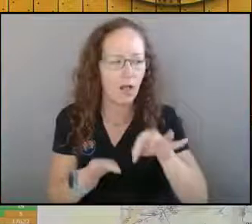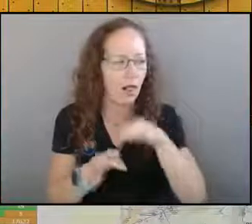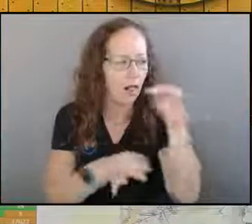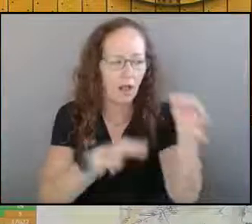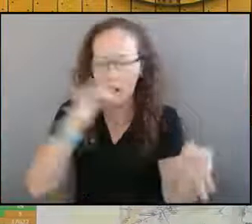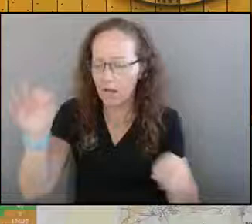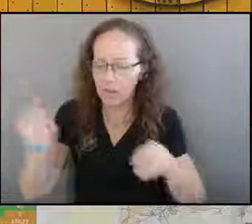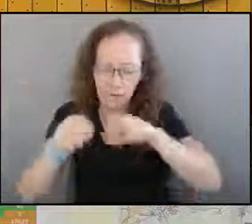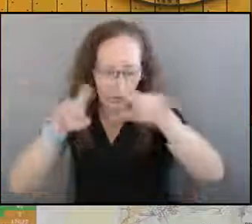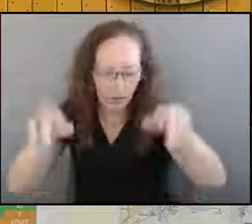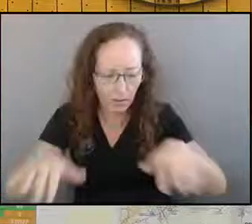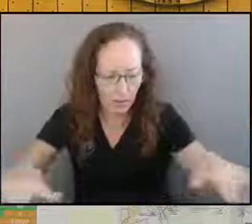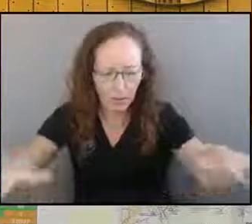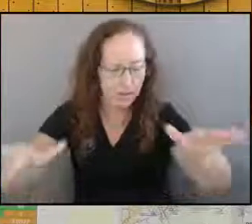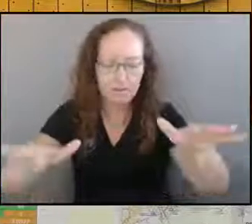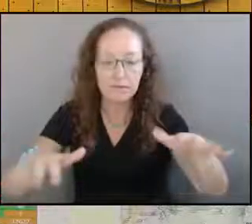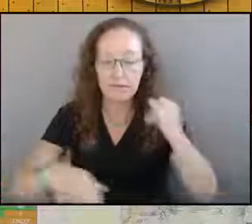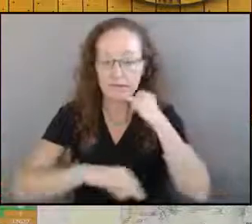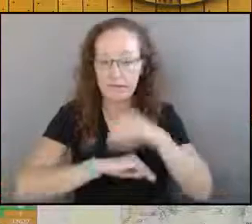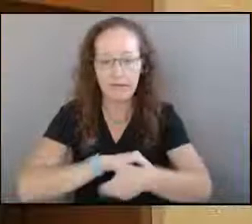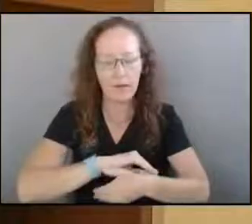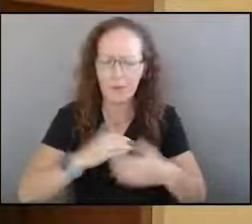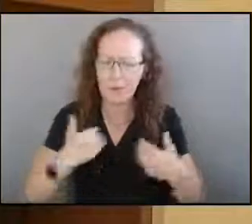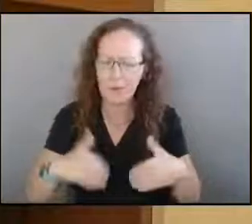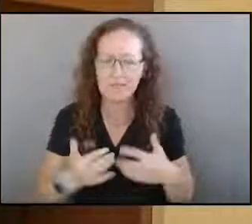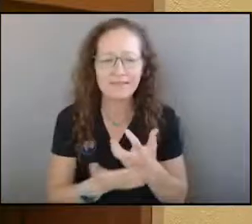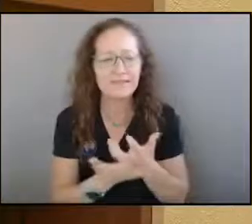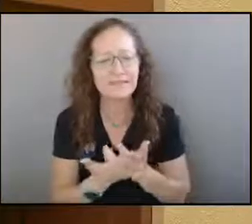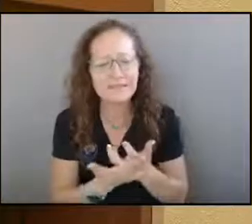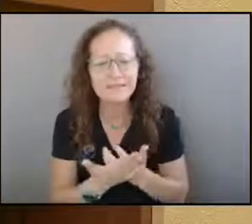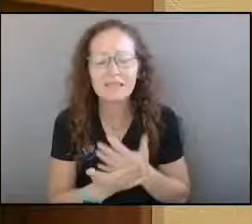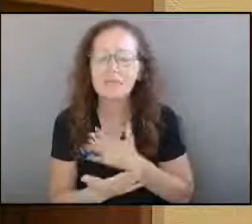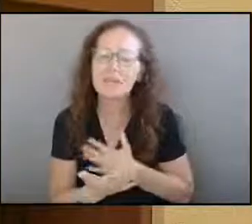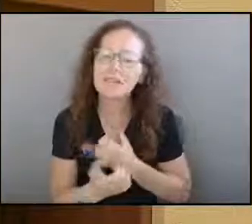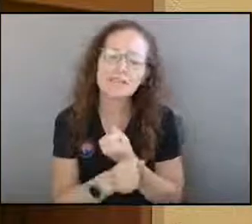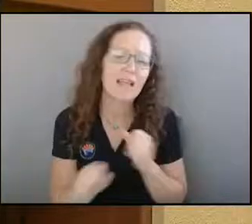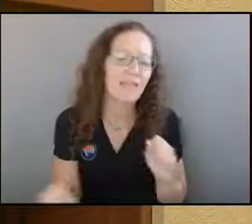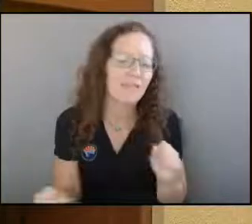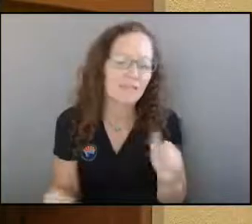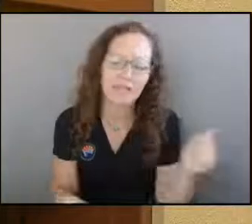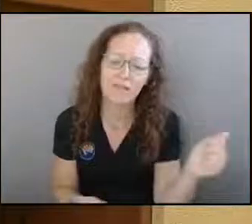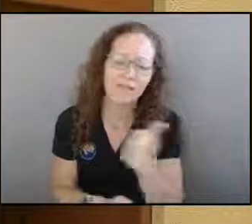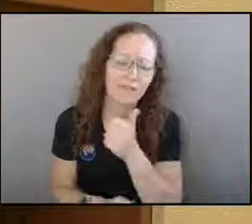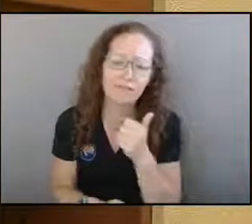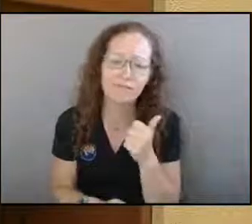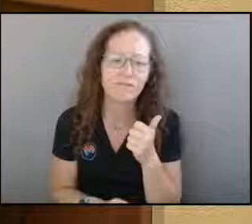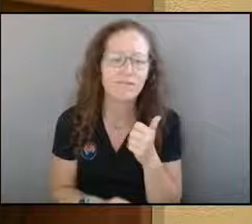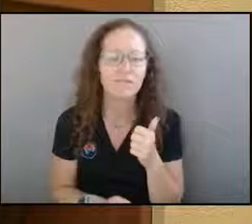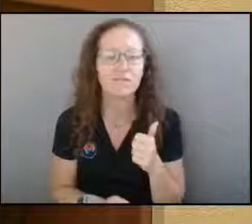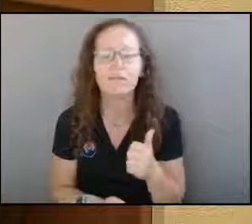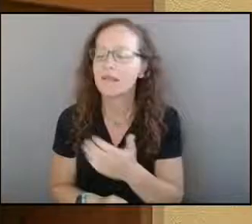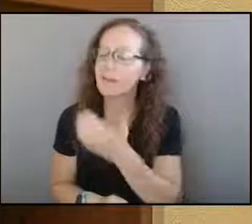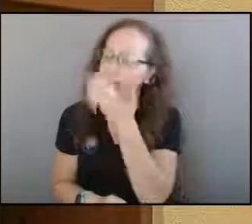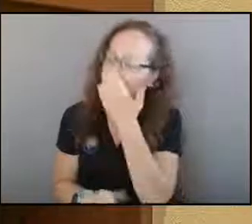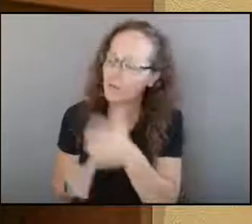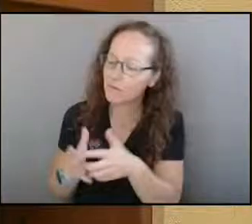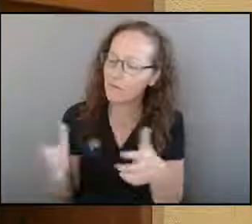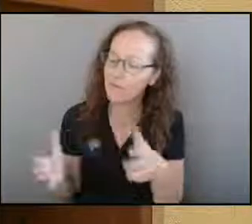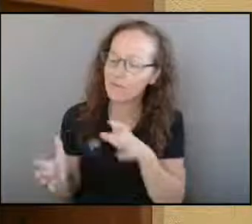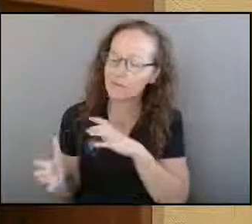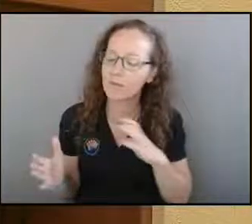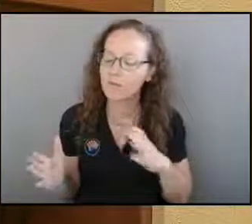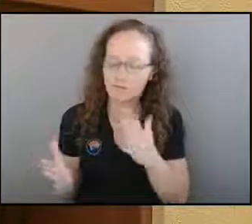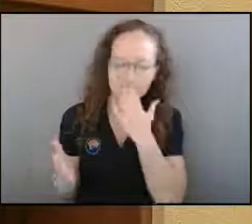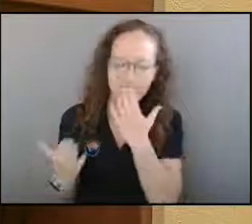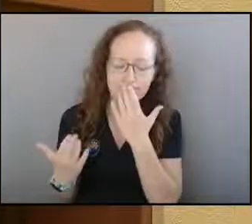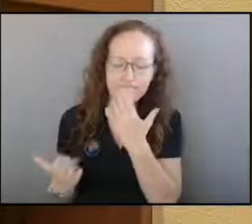all begging you to please be safe. I don't know who's after me. Thank you so much, Commissioner. We really appreciate all of that. And we're